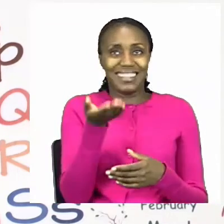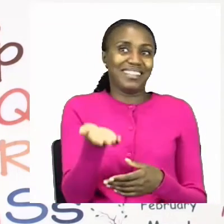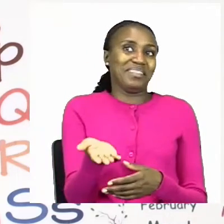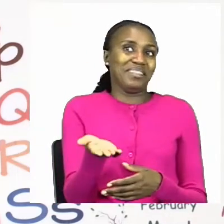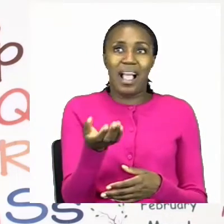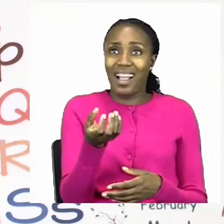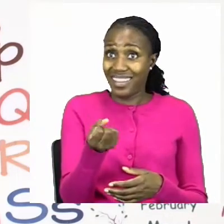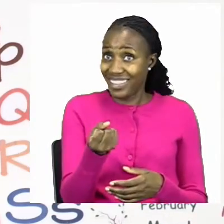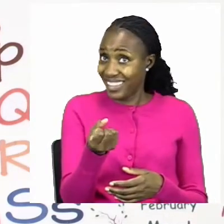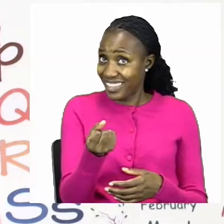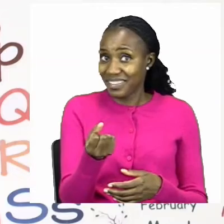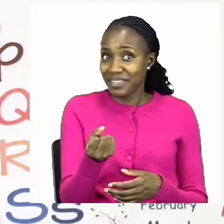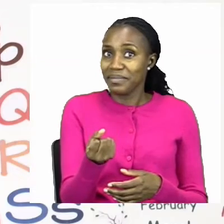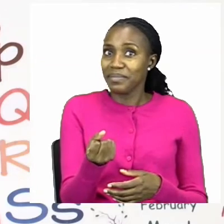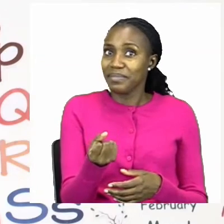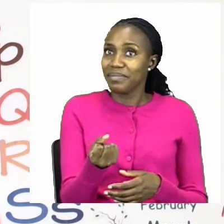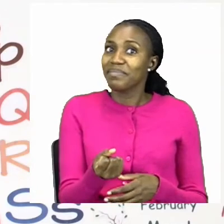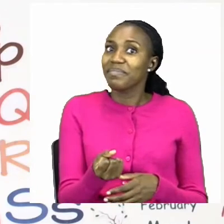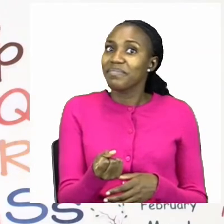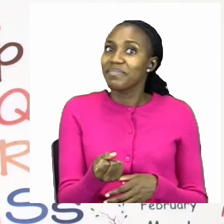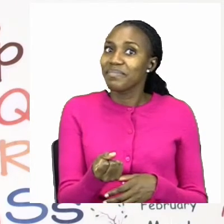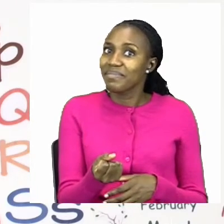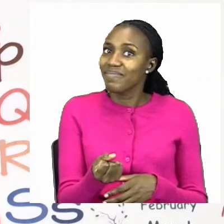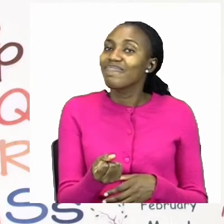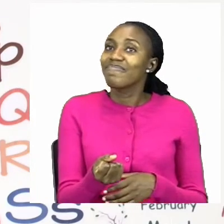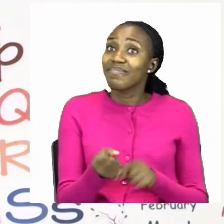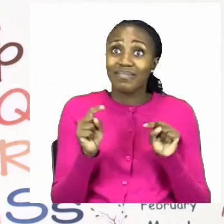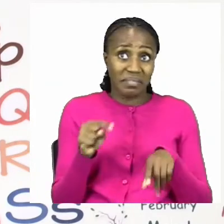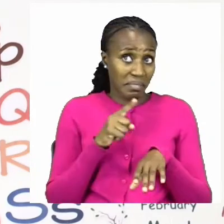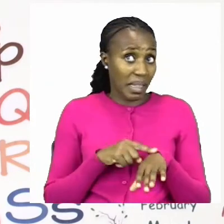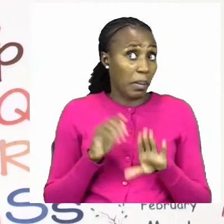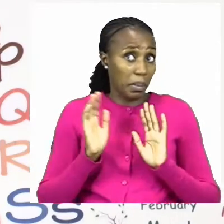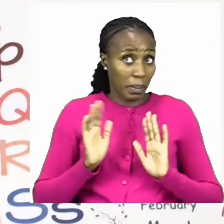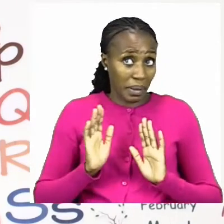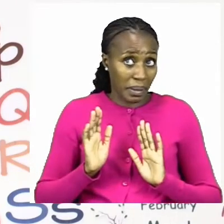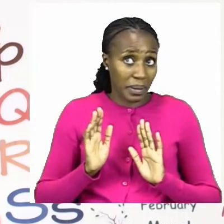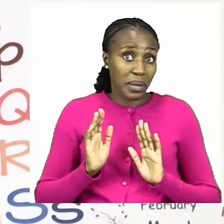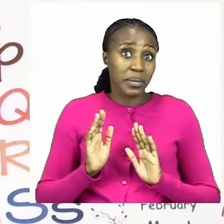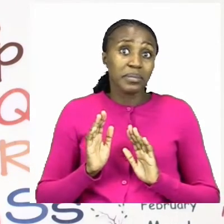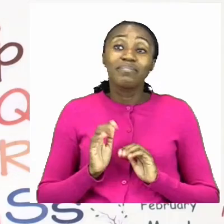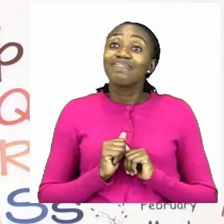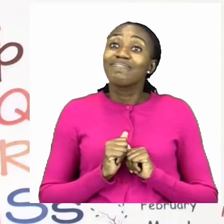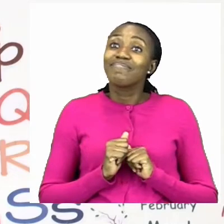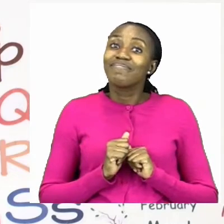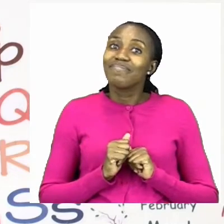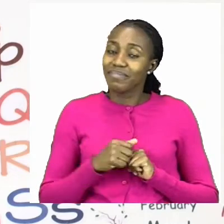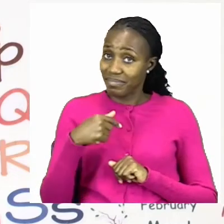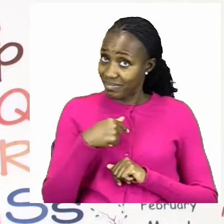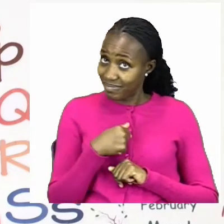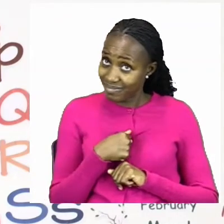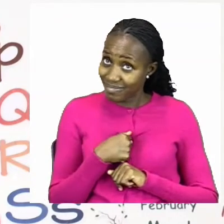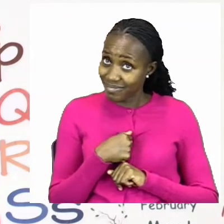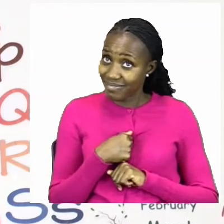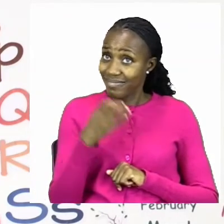you are! Well, Zoshi, will you help me say goodbye to our friends today? Now, from Zoshi